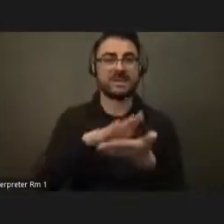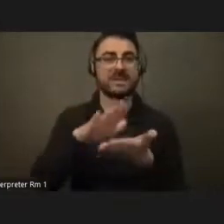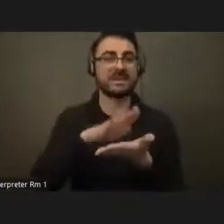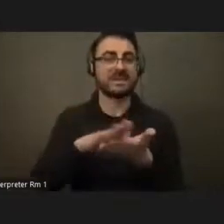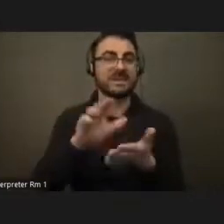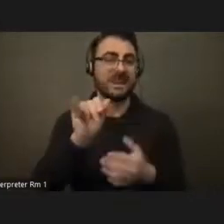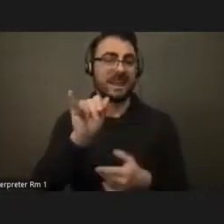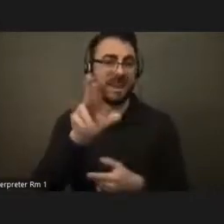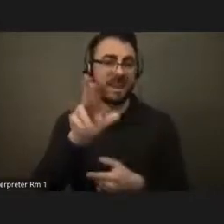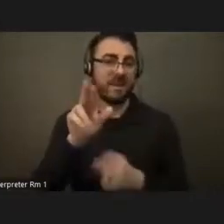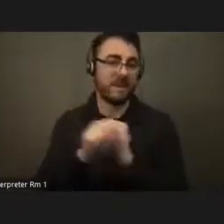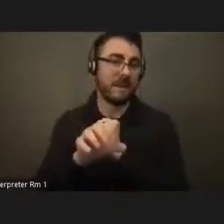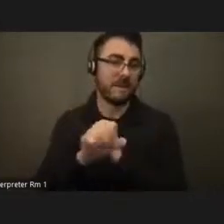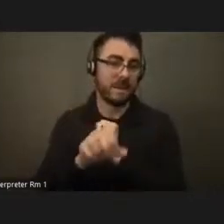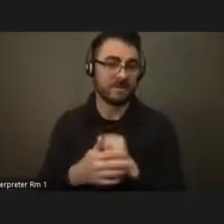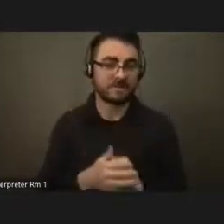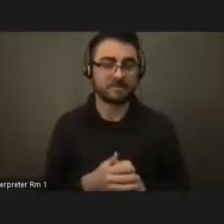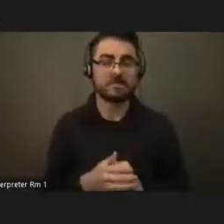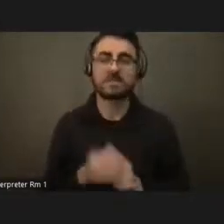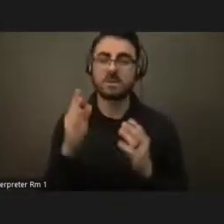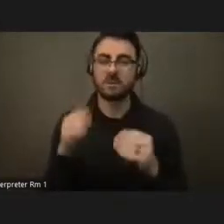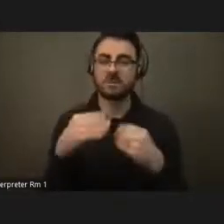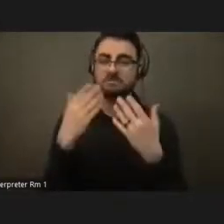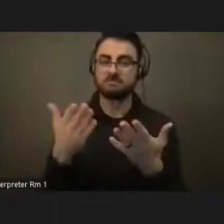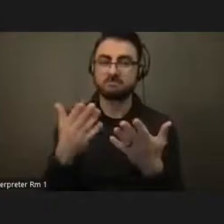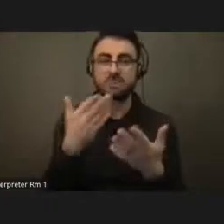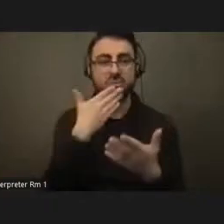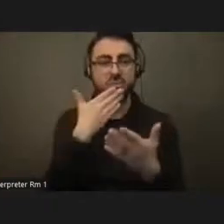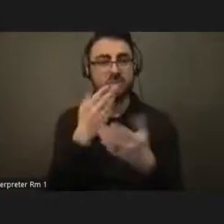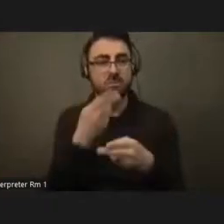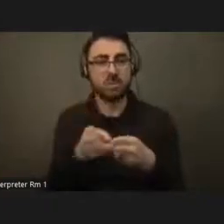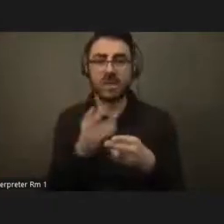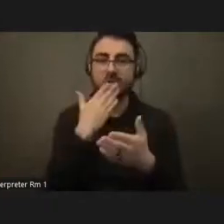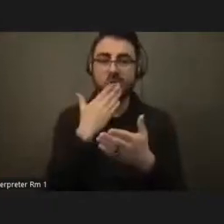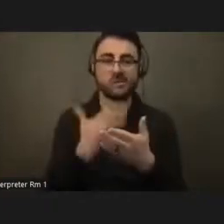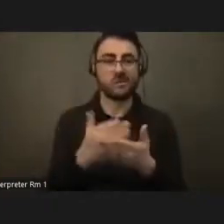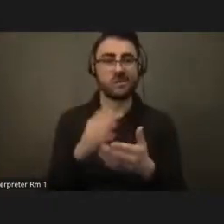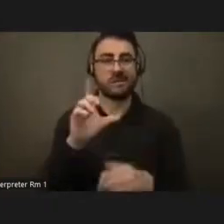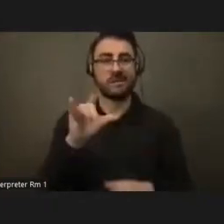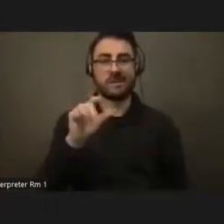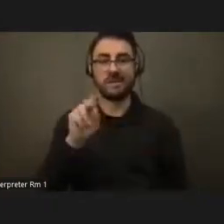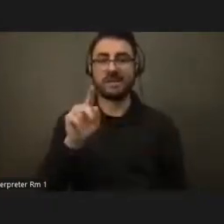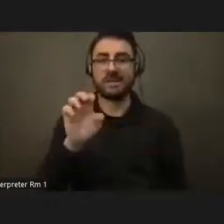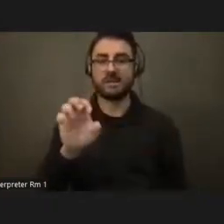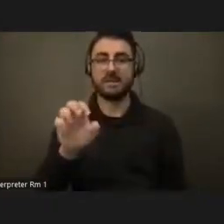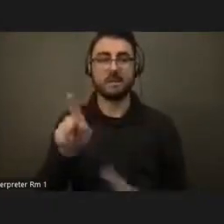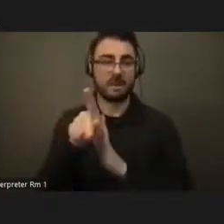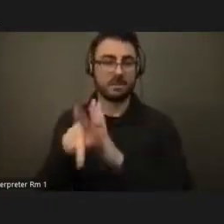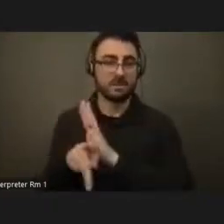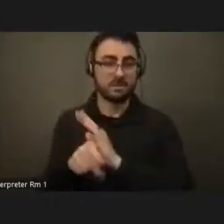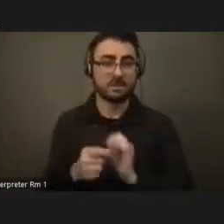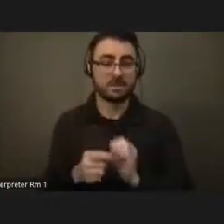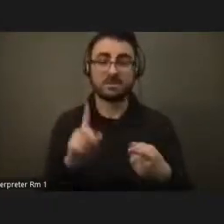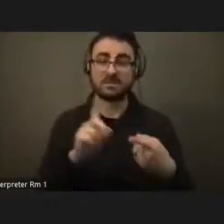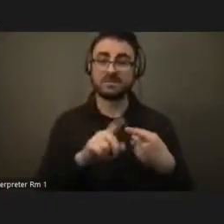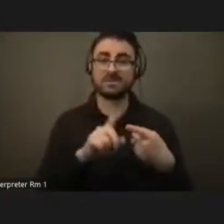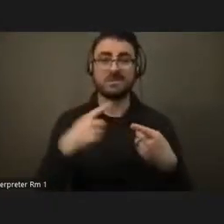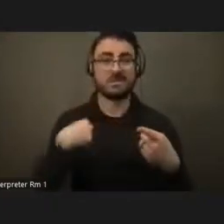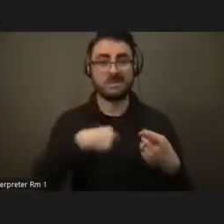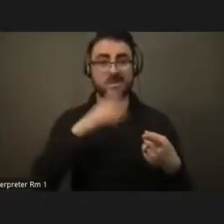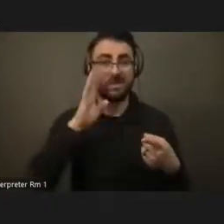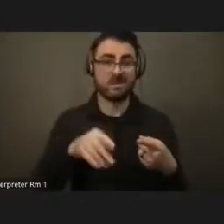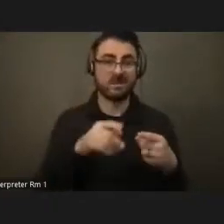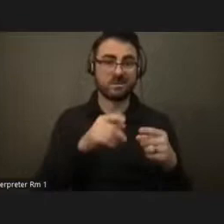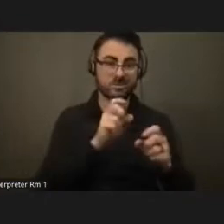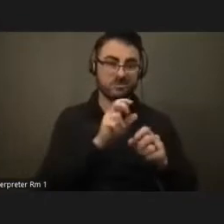a couple quick good climate policies. We know that we need to reallocate our